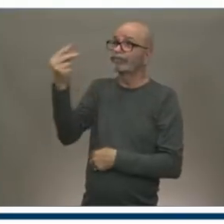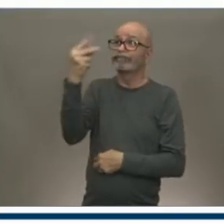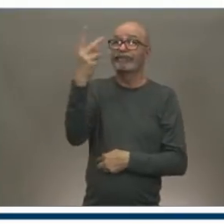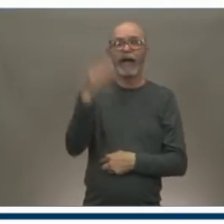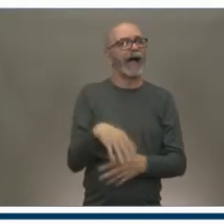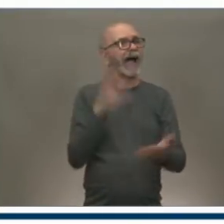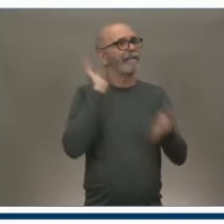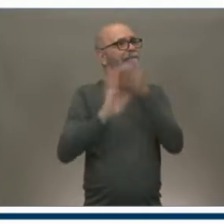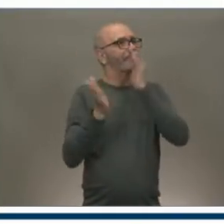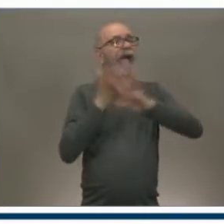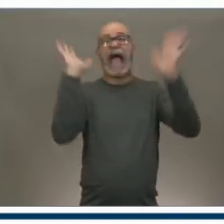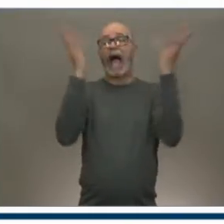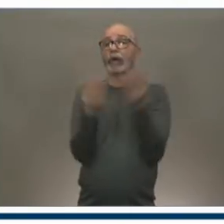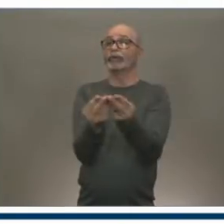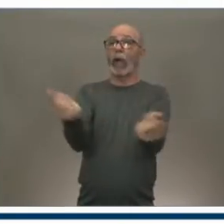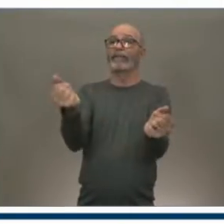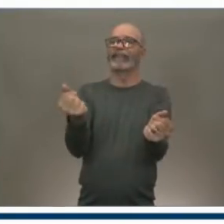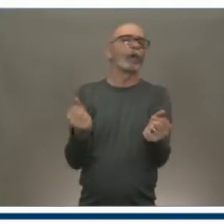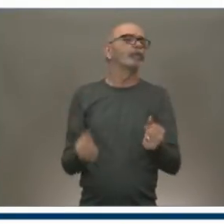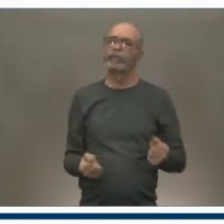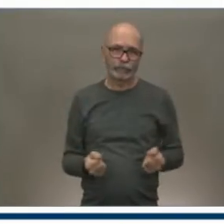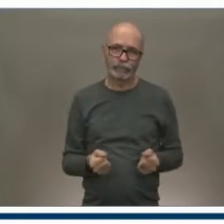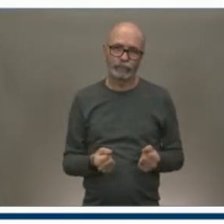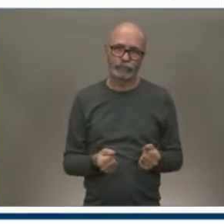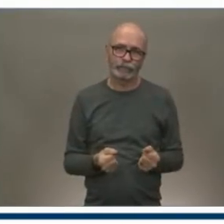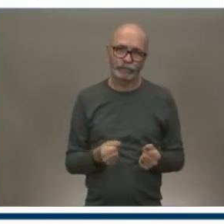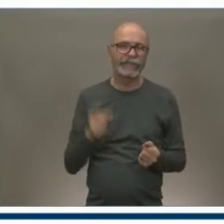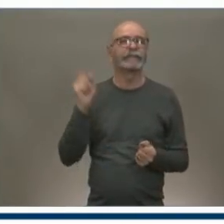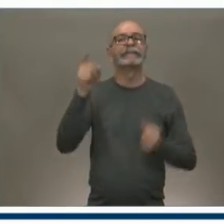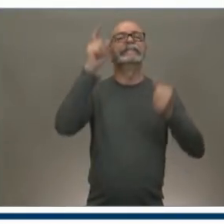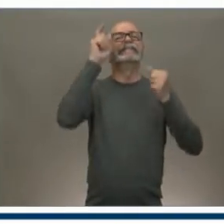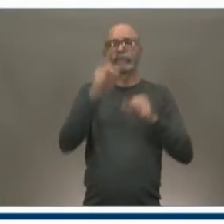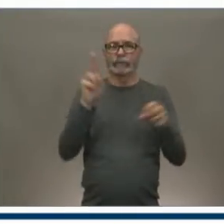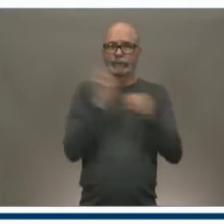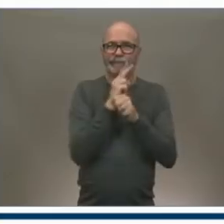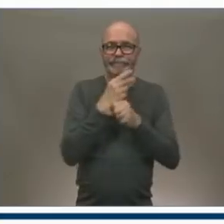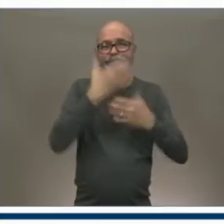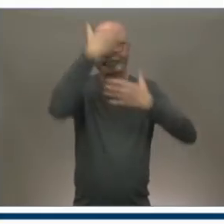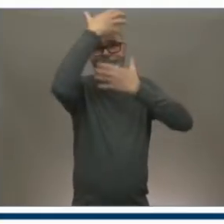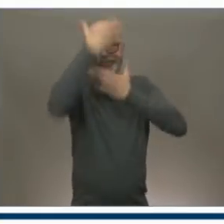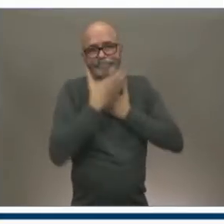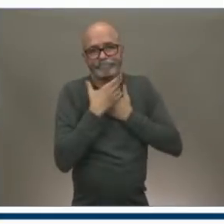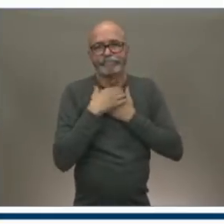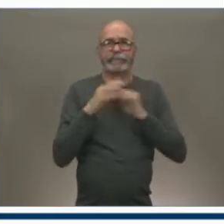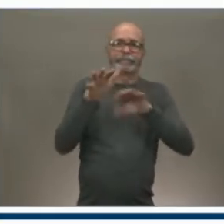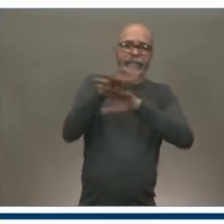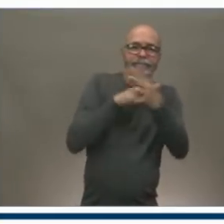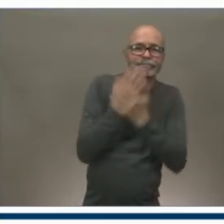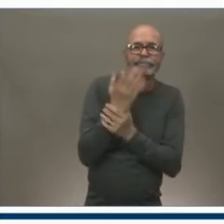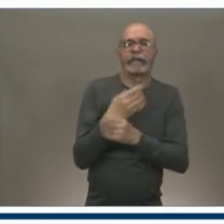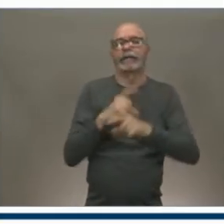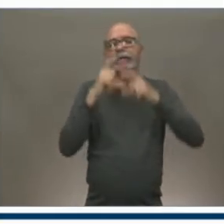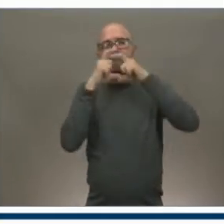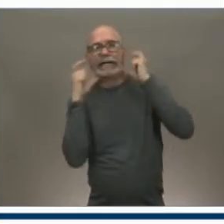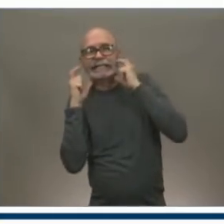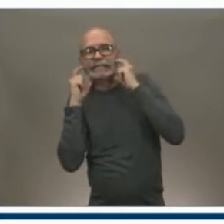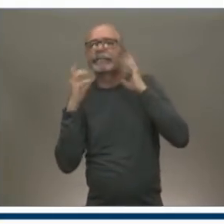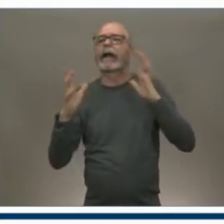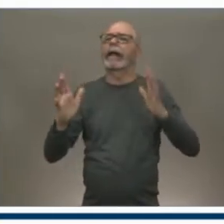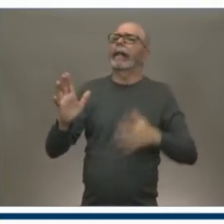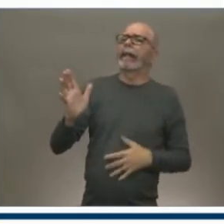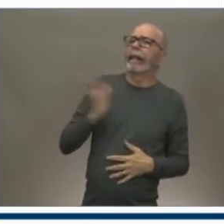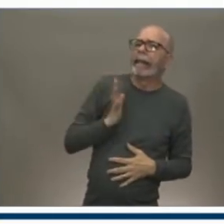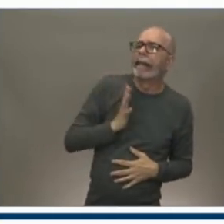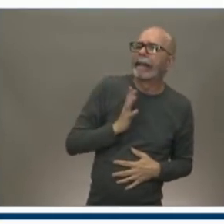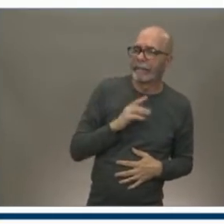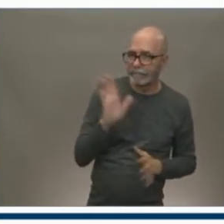protection protocols involving personal protective equipment, other types of protocols, which are a layer of safety already that they have. The third piece is